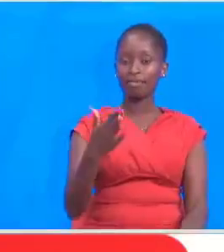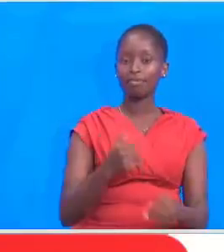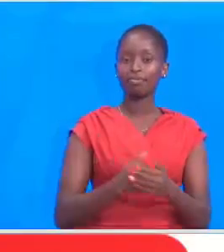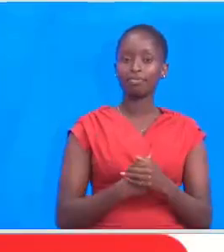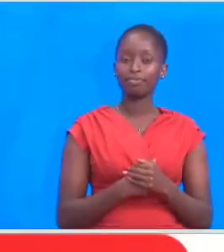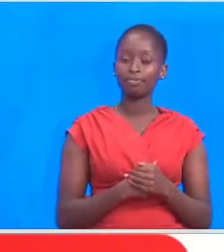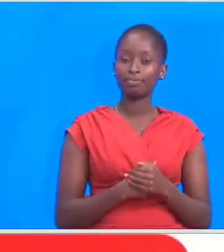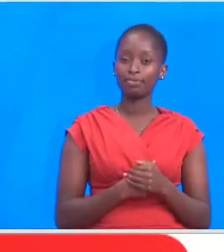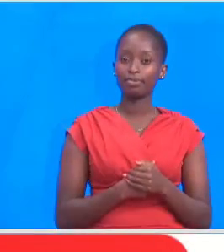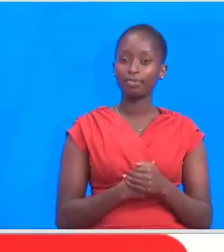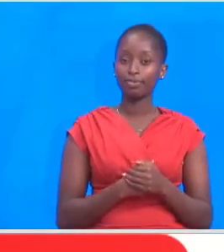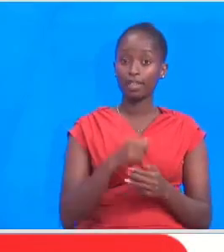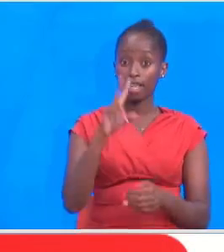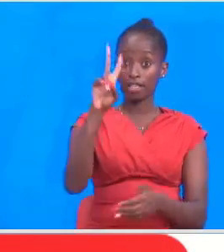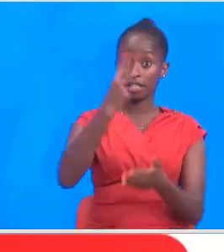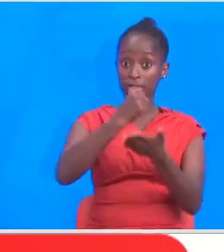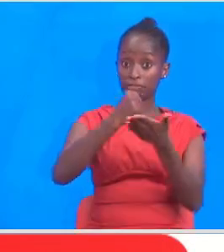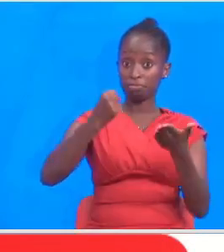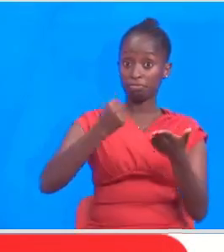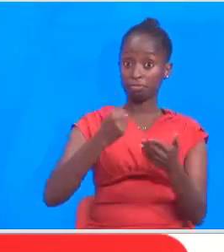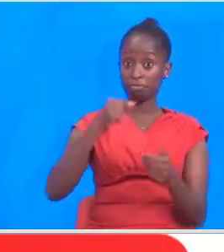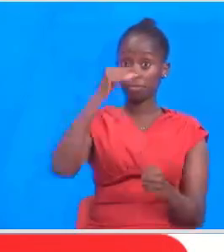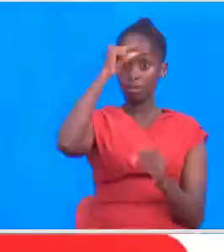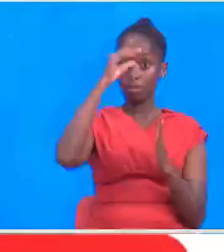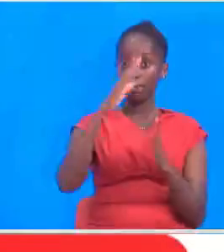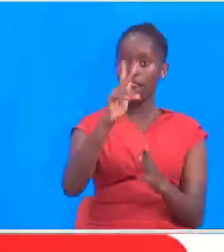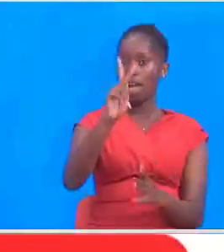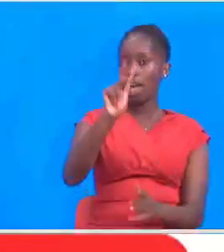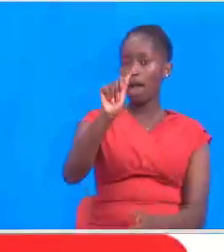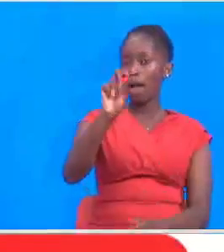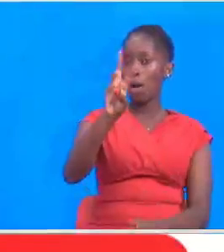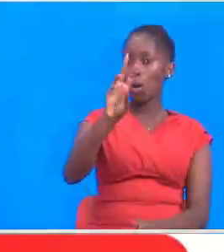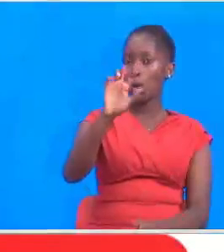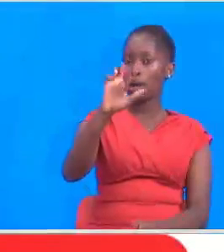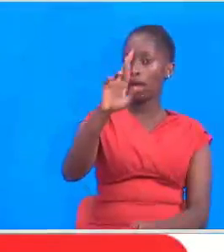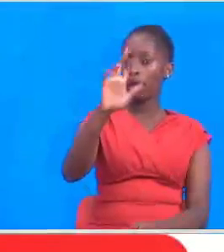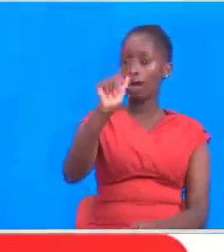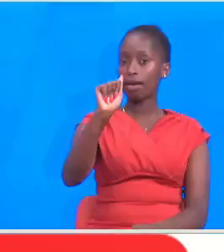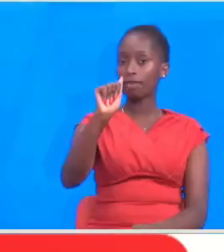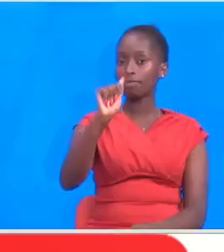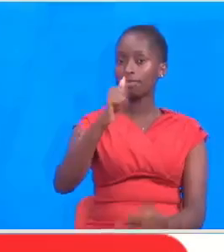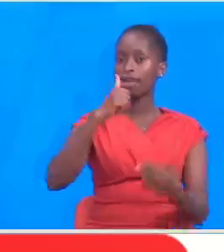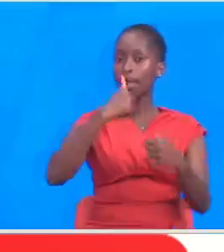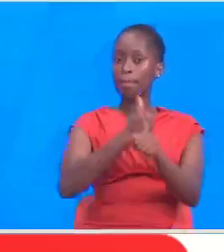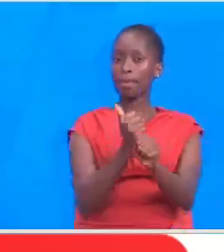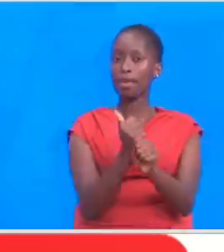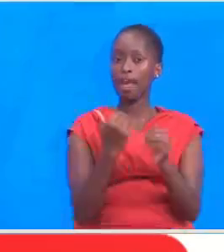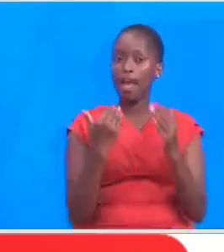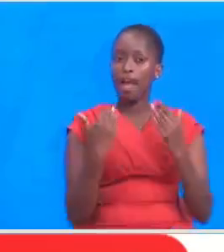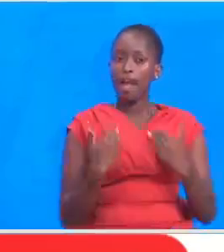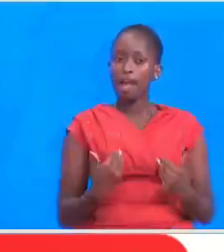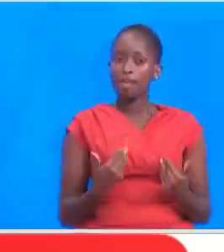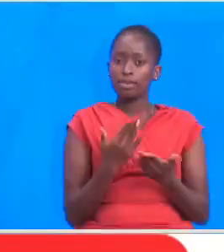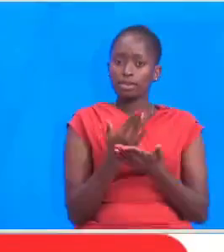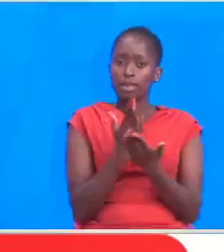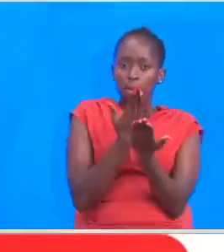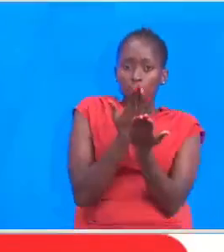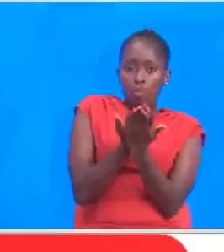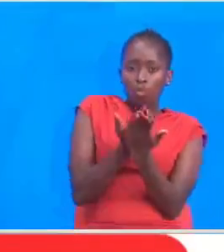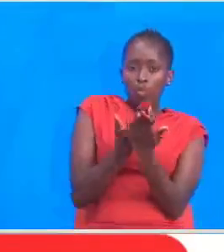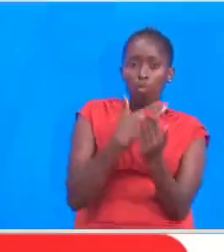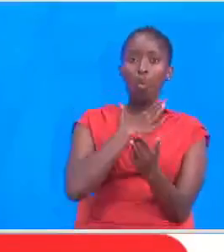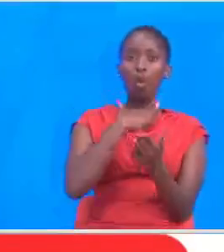The second impeachment of Meru Governor Kawira Mwangaza this week has triggered a litany of legal proposals to amend the